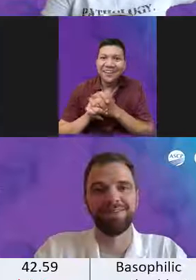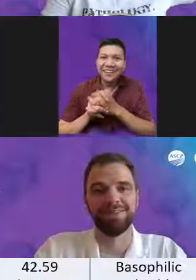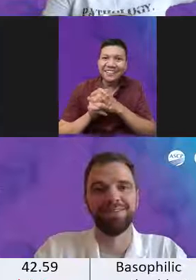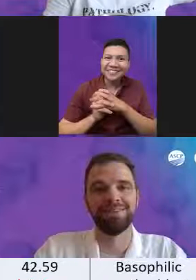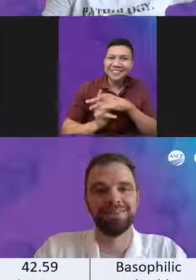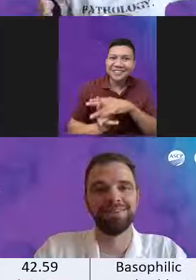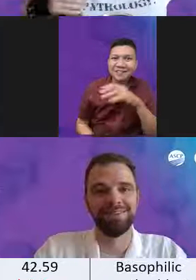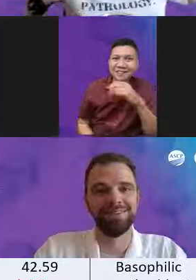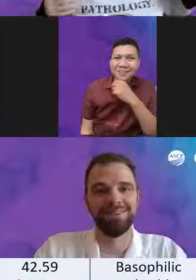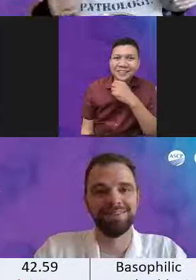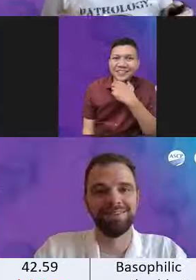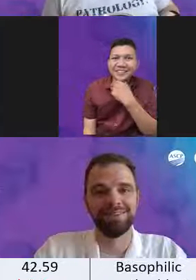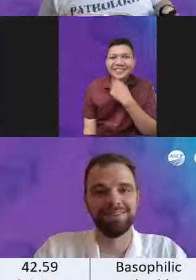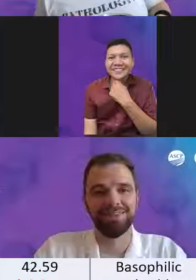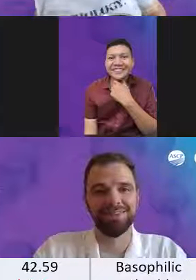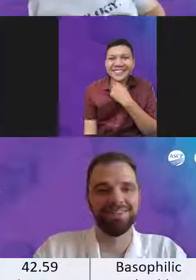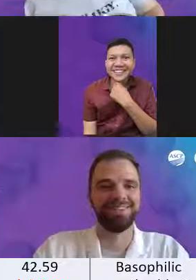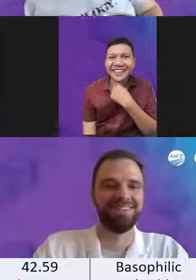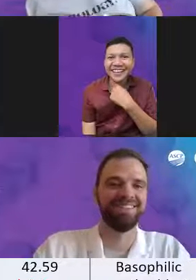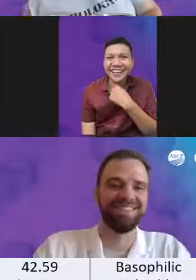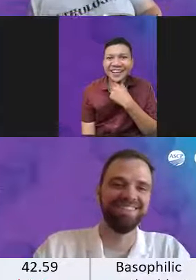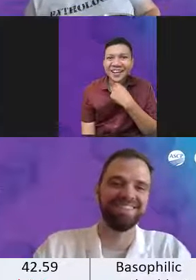is. I'm getting a little riled up.